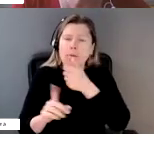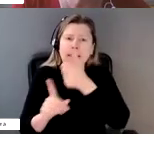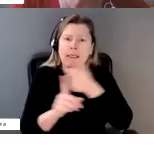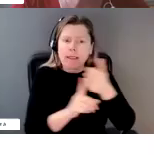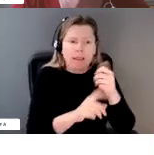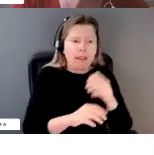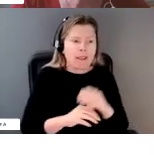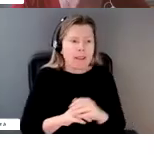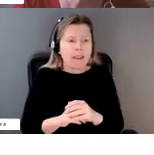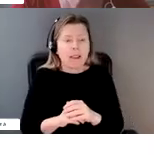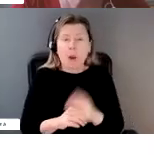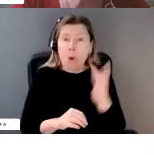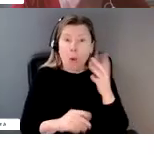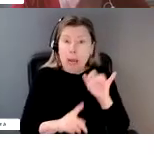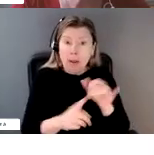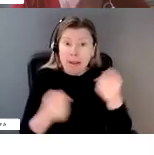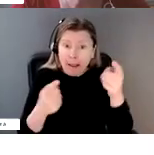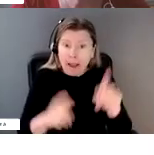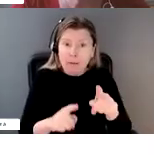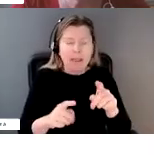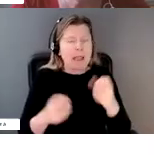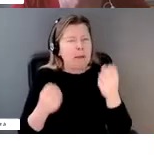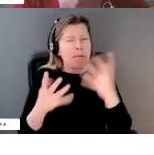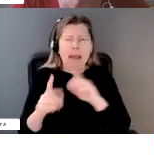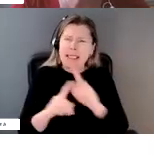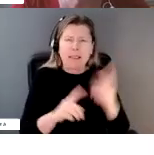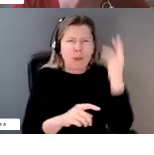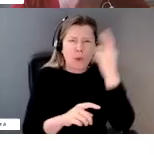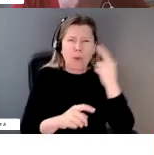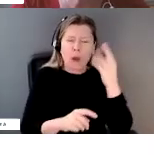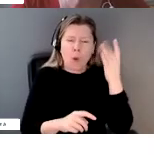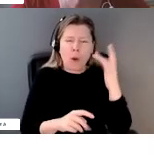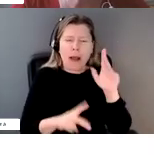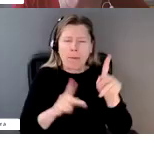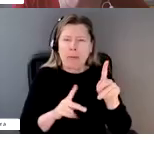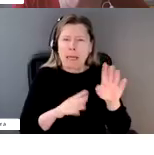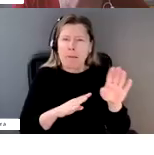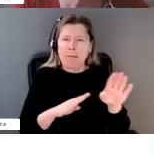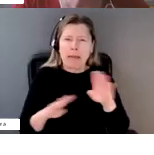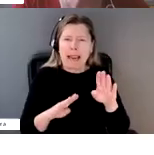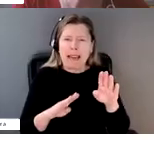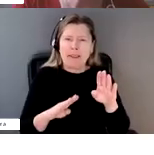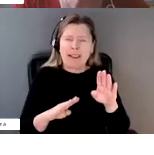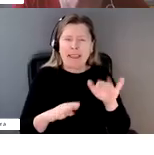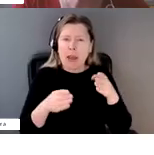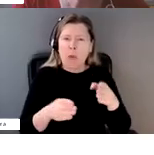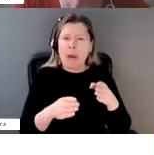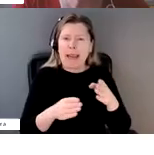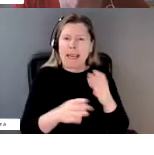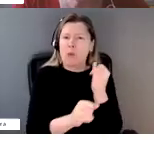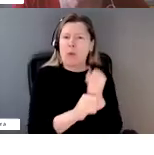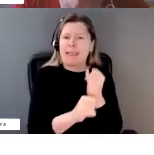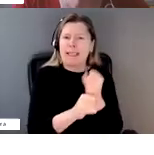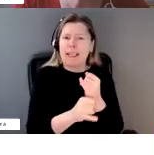We found that there are various reasons why people might behave this way in a residential setting. For example,